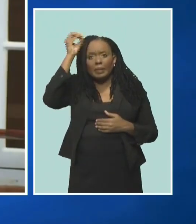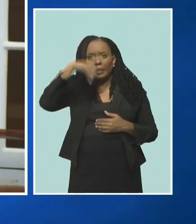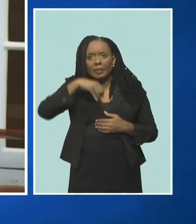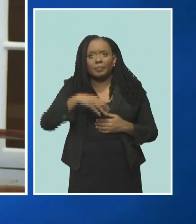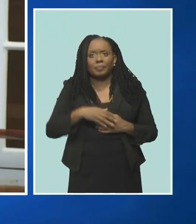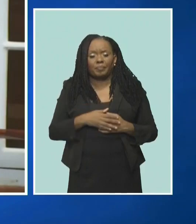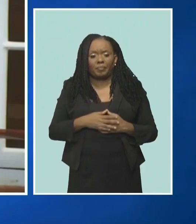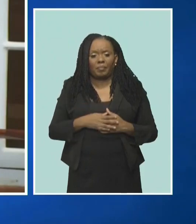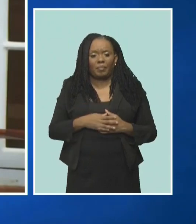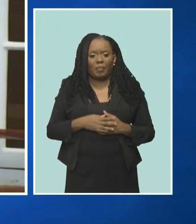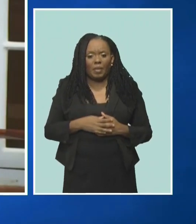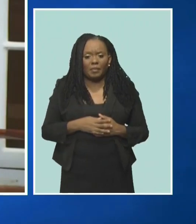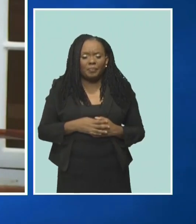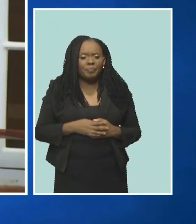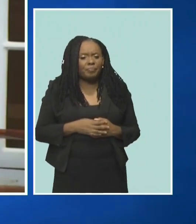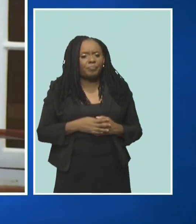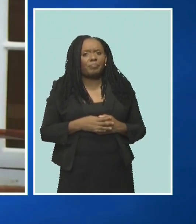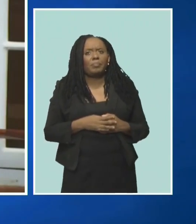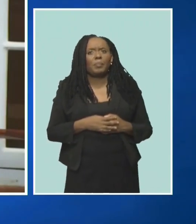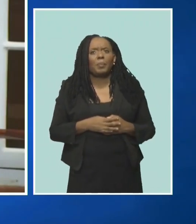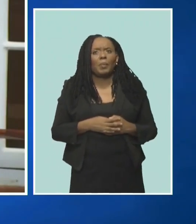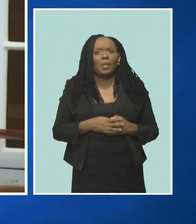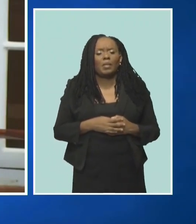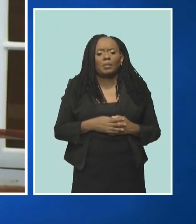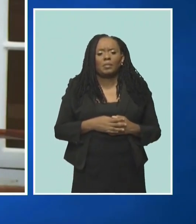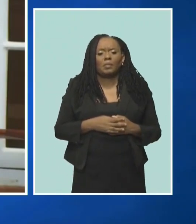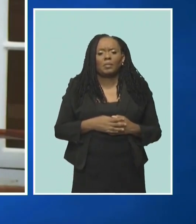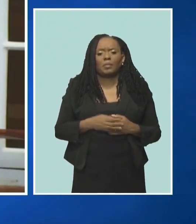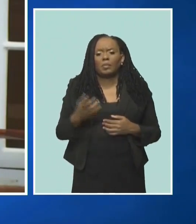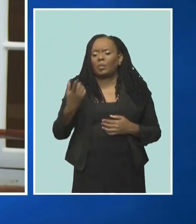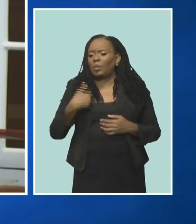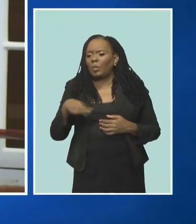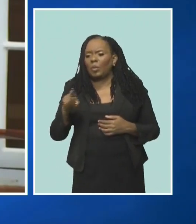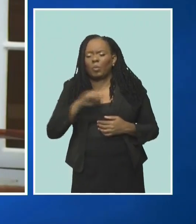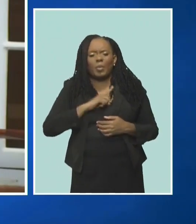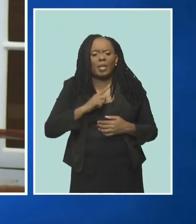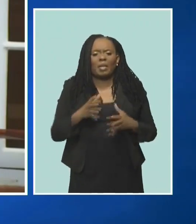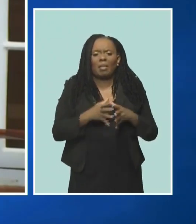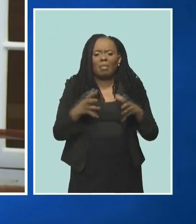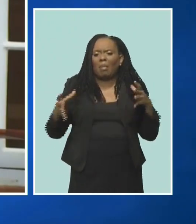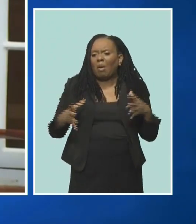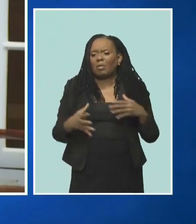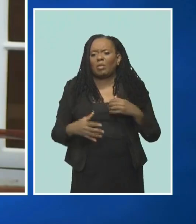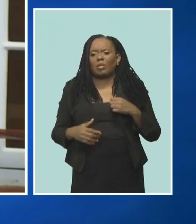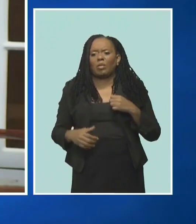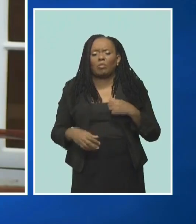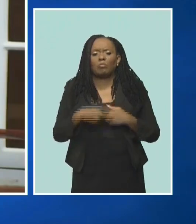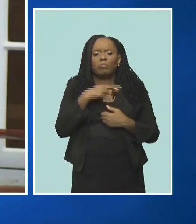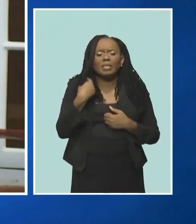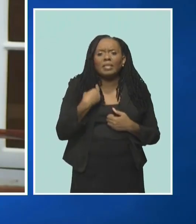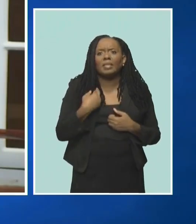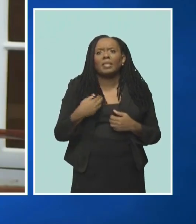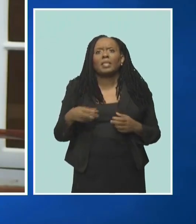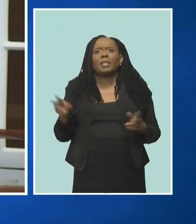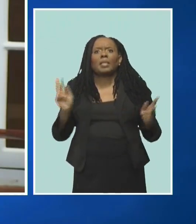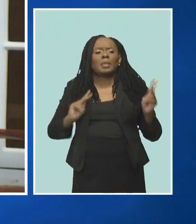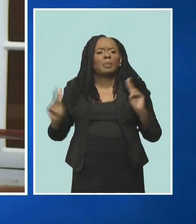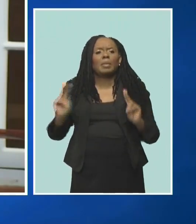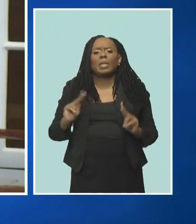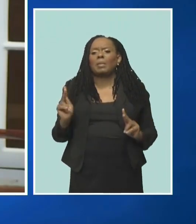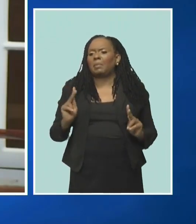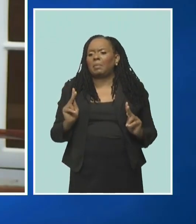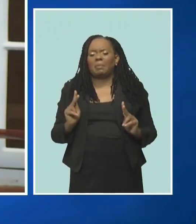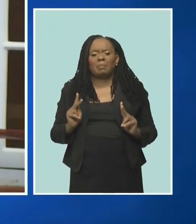be spending all this time and risking life and limb to capture people and have them walk through the court door like if it is a revolving